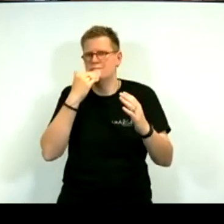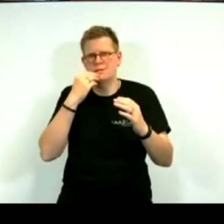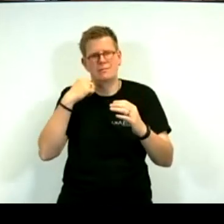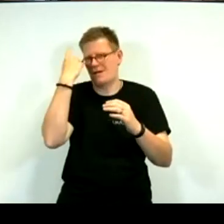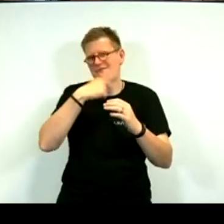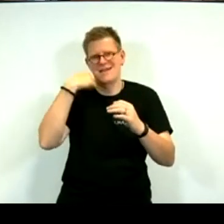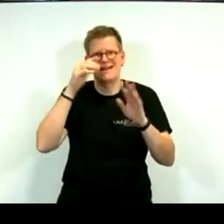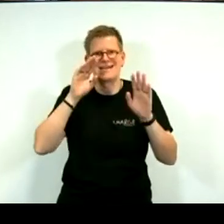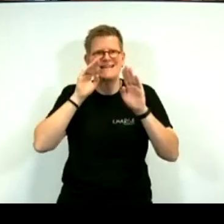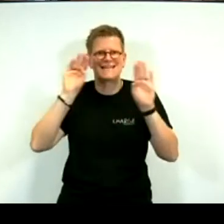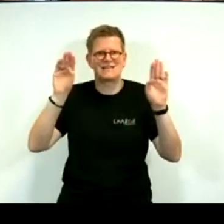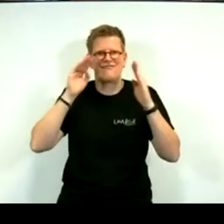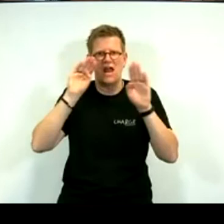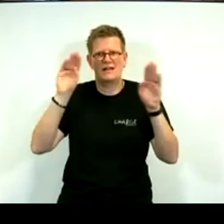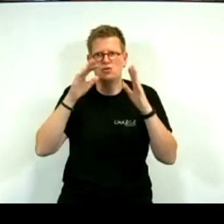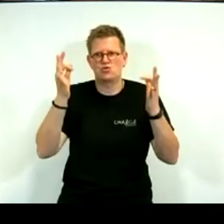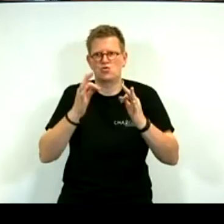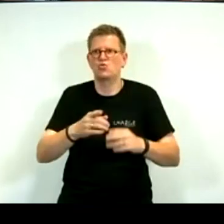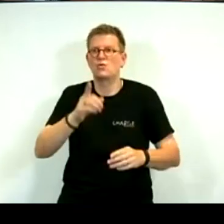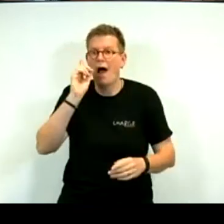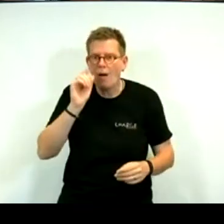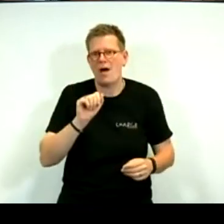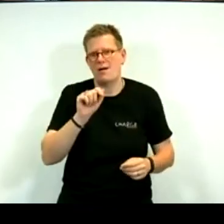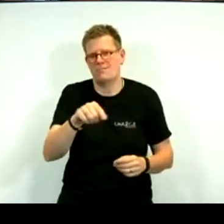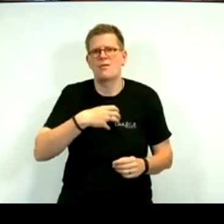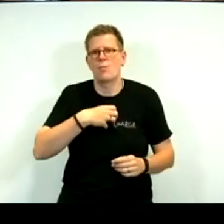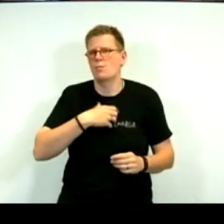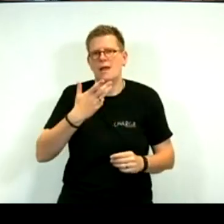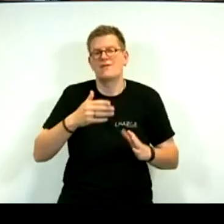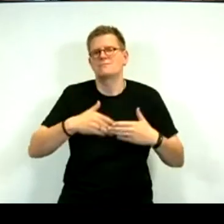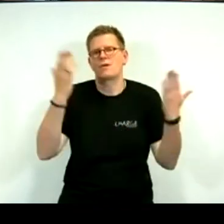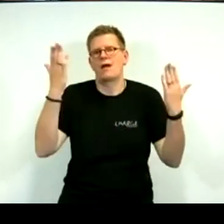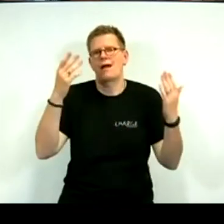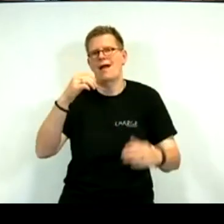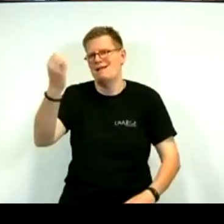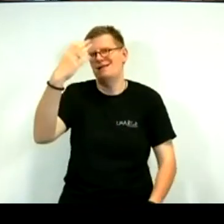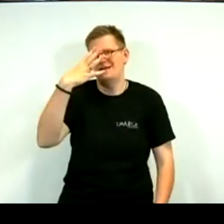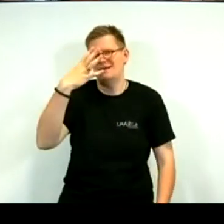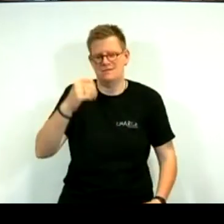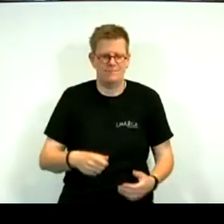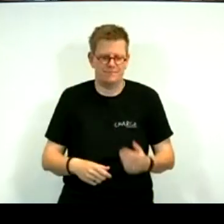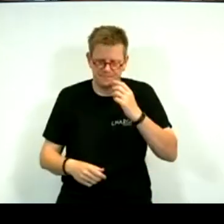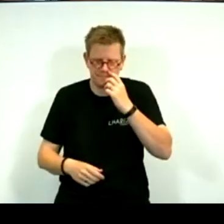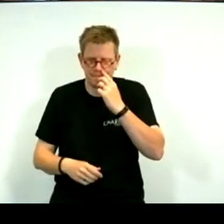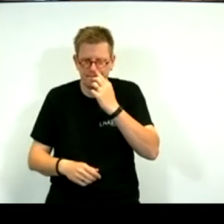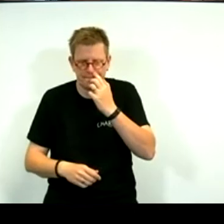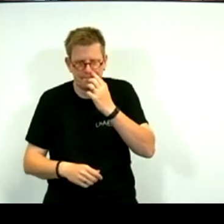bright light. If you think of the pupil at the front of the eye, that black